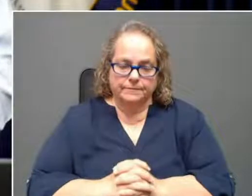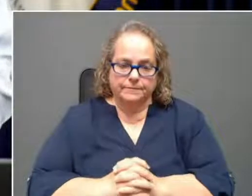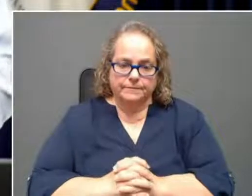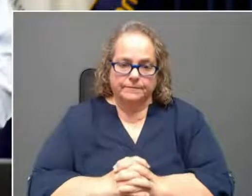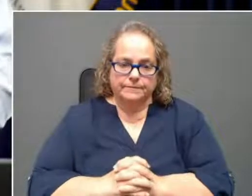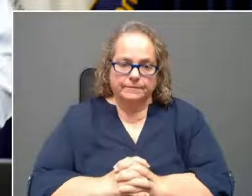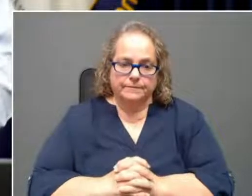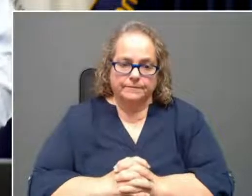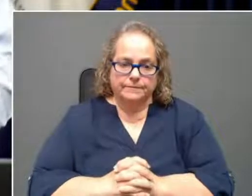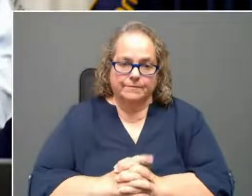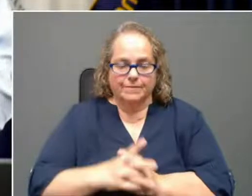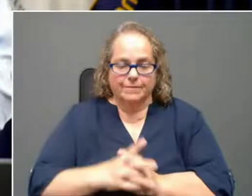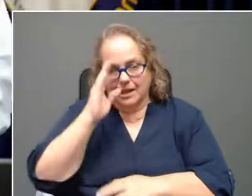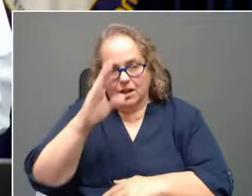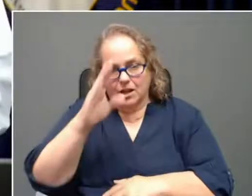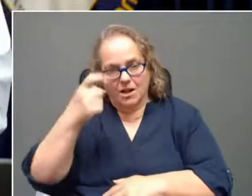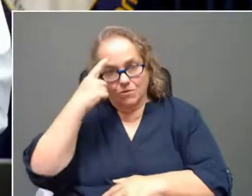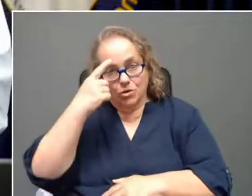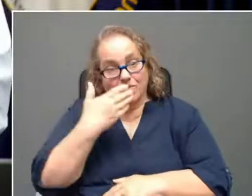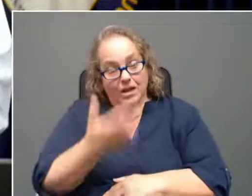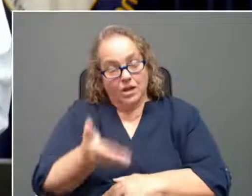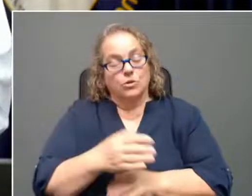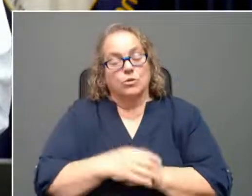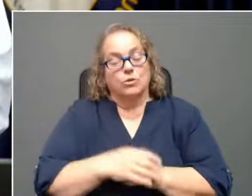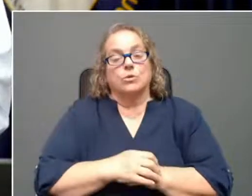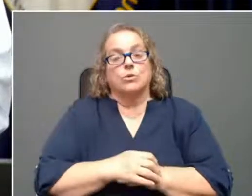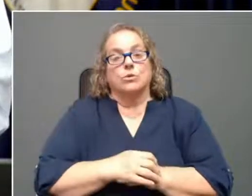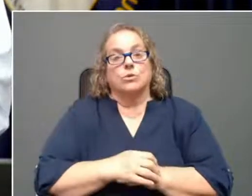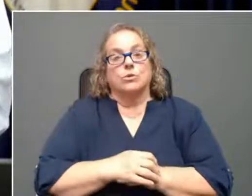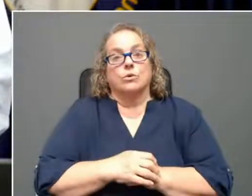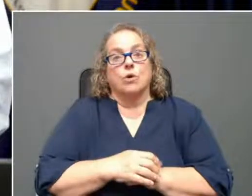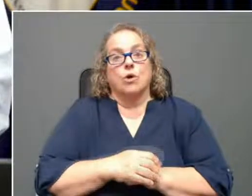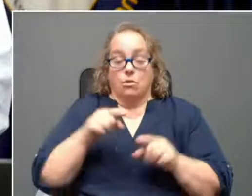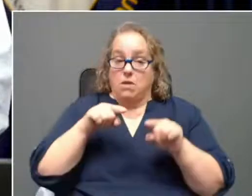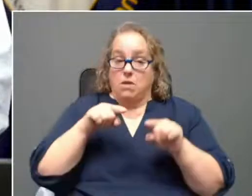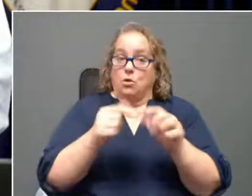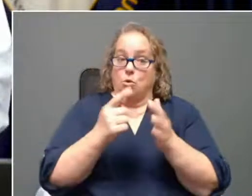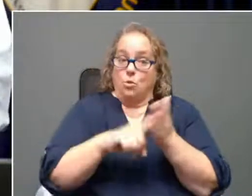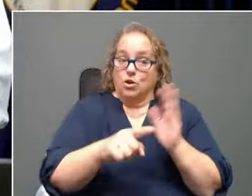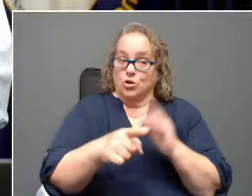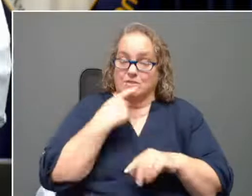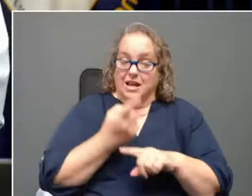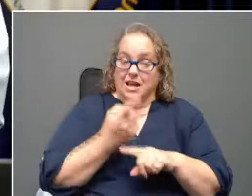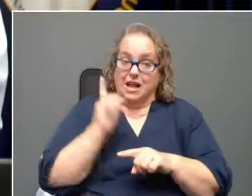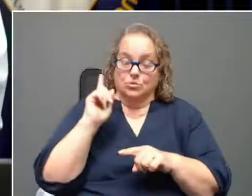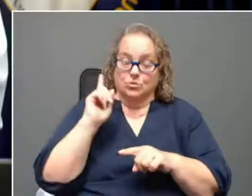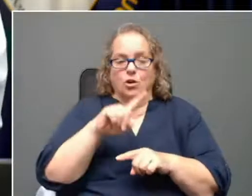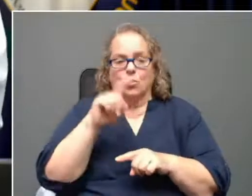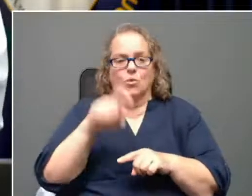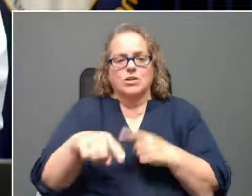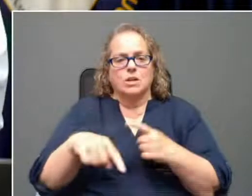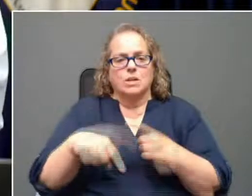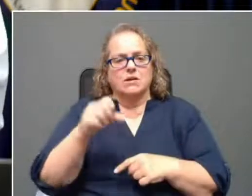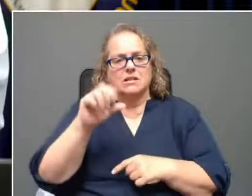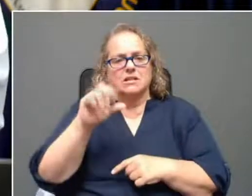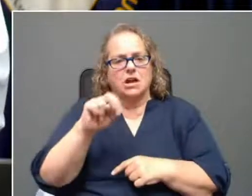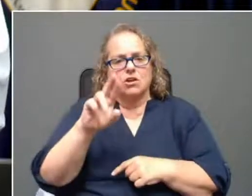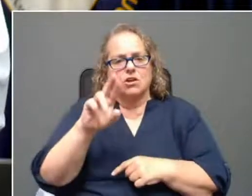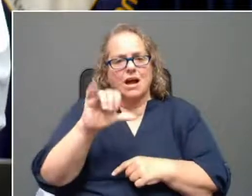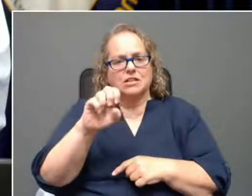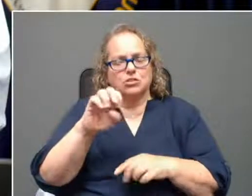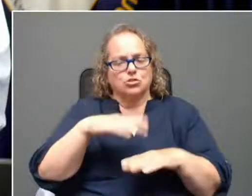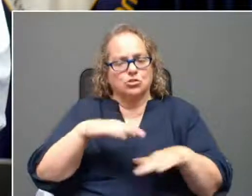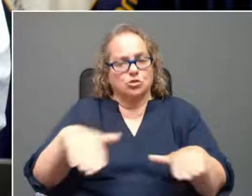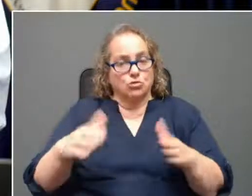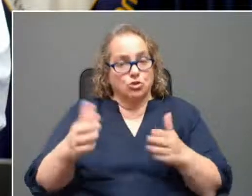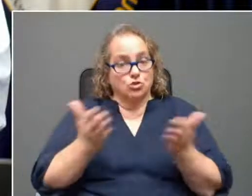Hello, Governor. Thanks a lot. In light of what you said last week to a question about Sunrise Children's Services, there seems to be a chance